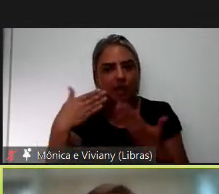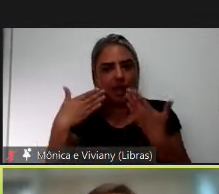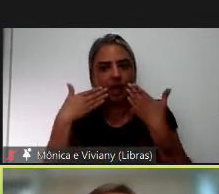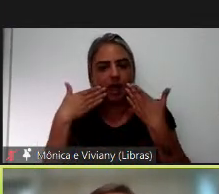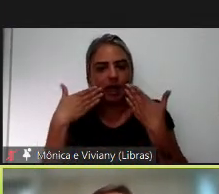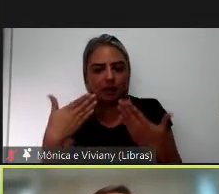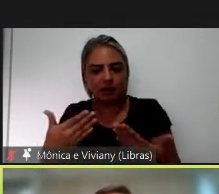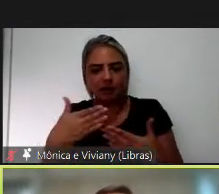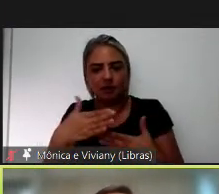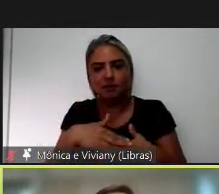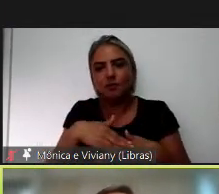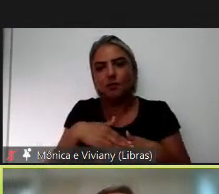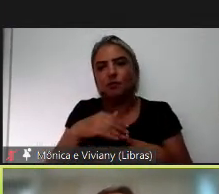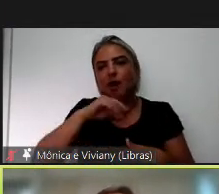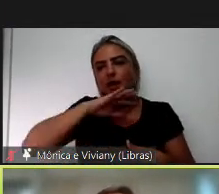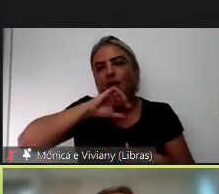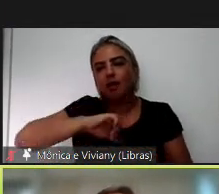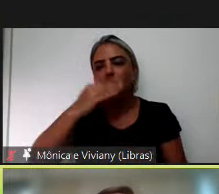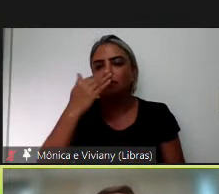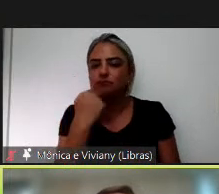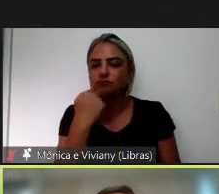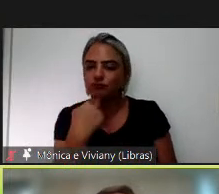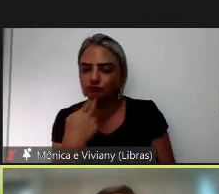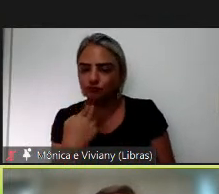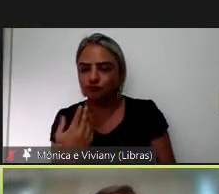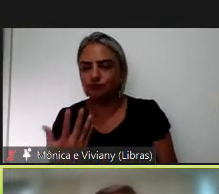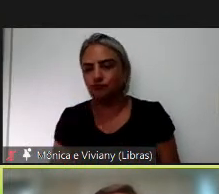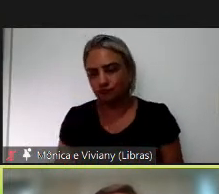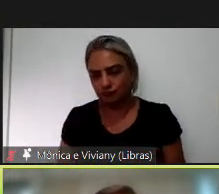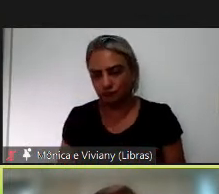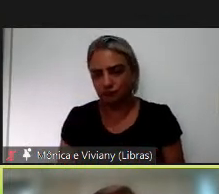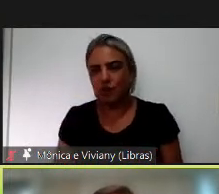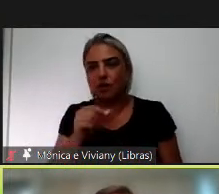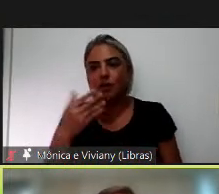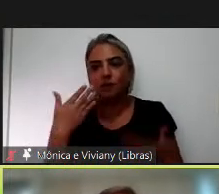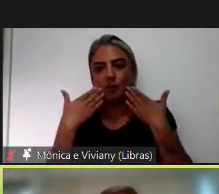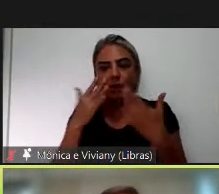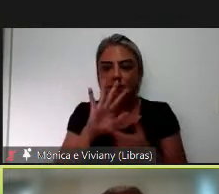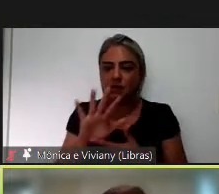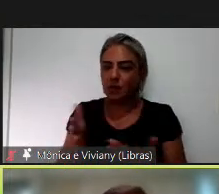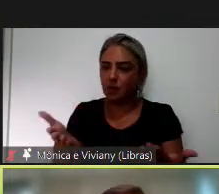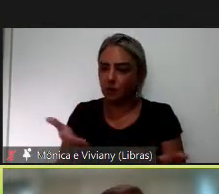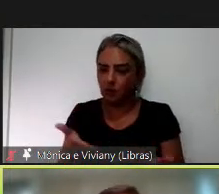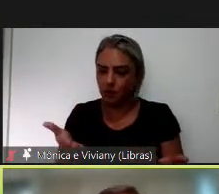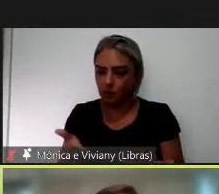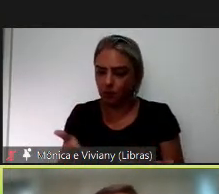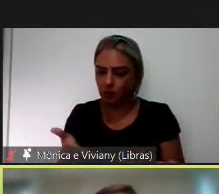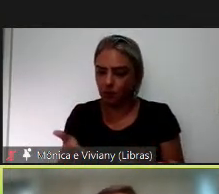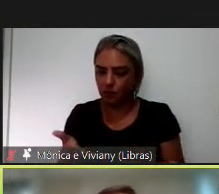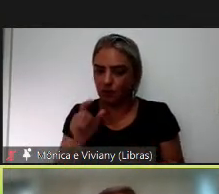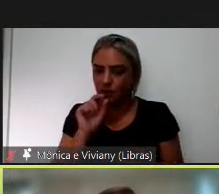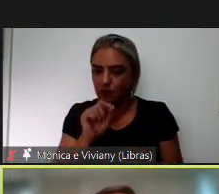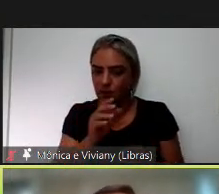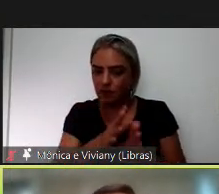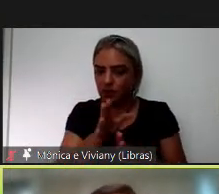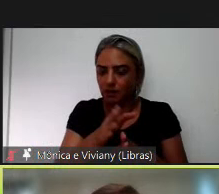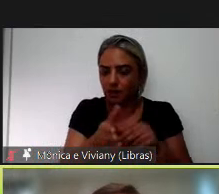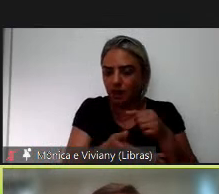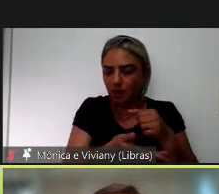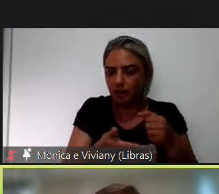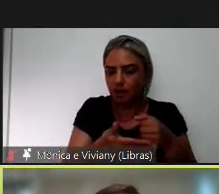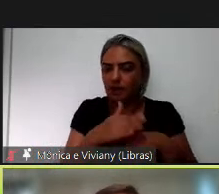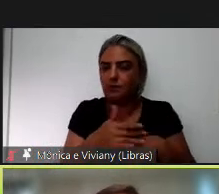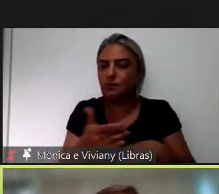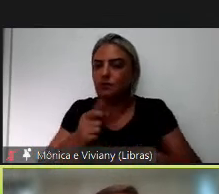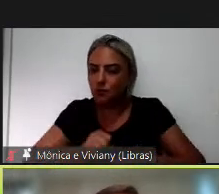enter in the primary healthcare show malnutrition. So I'm going to present to you